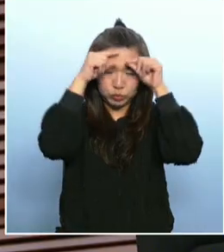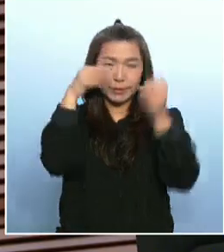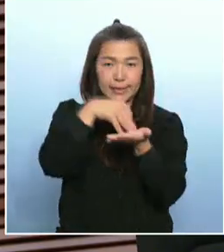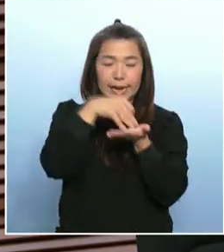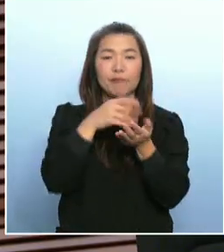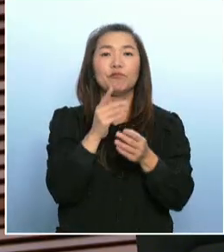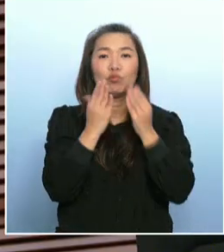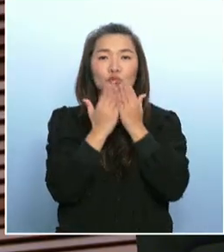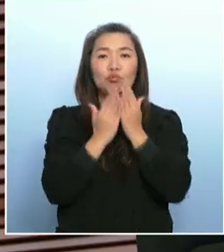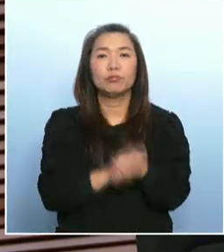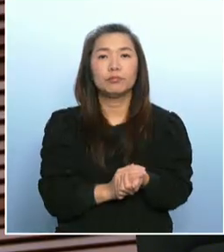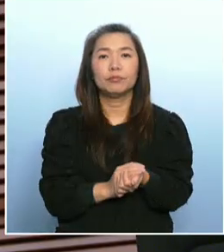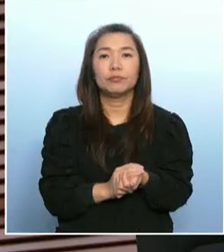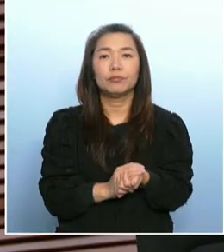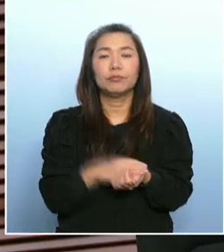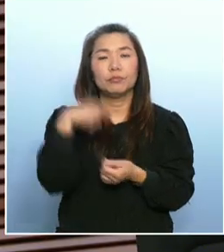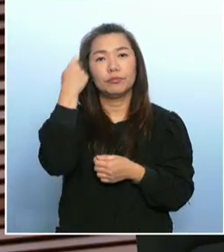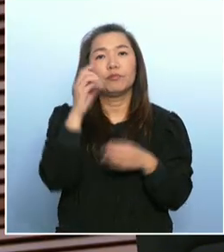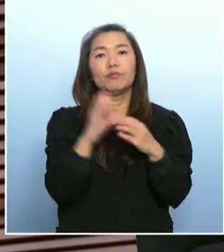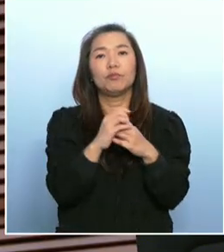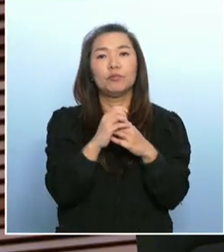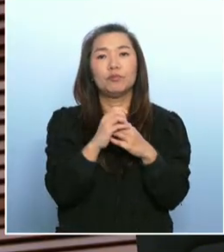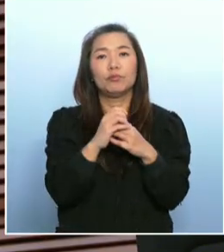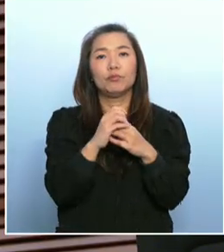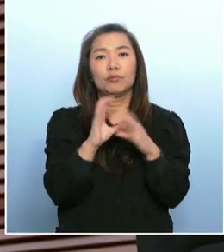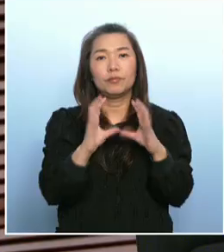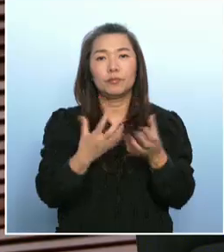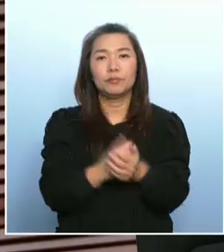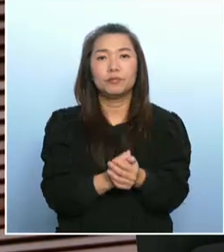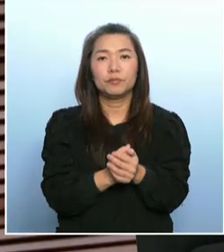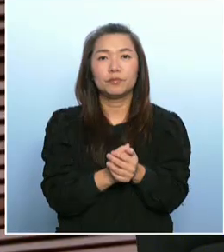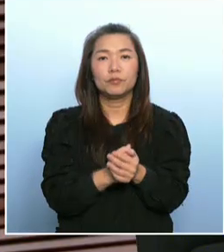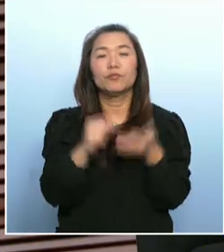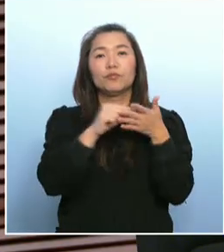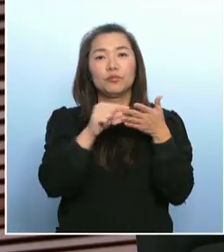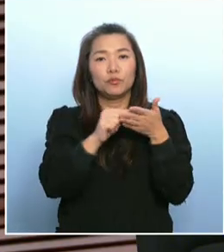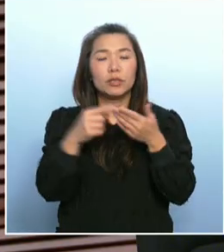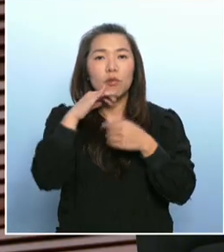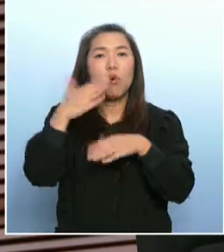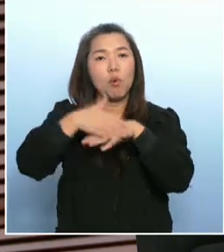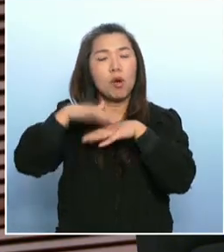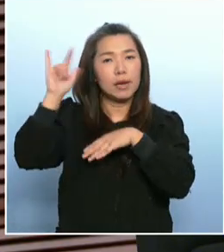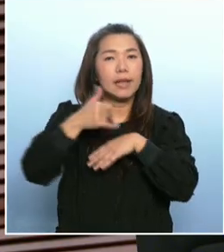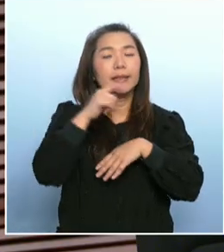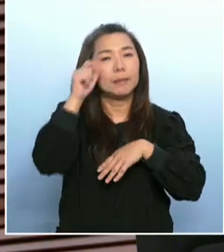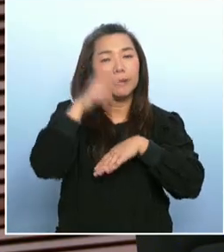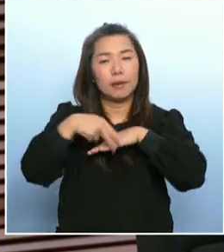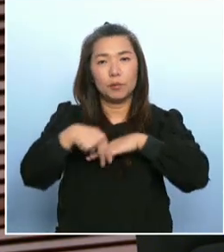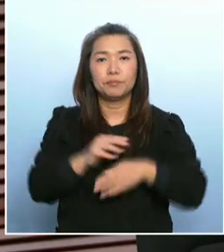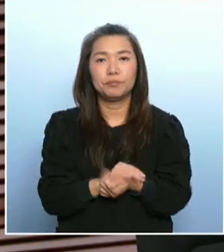services, enrolled nurse general training program for the welfare sector, special scheme to import care workers for residential care